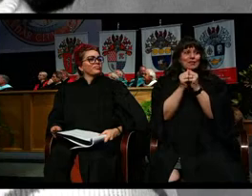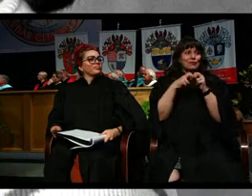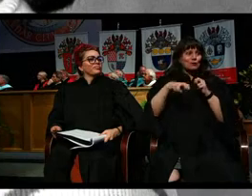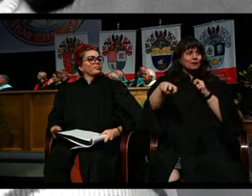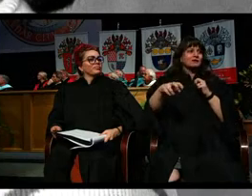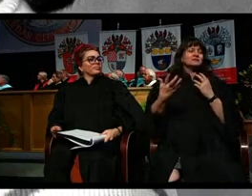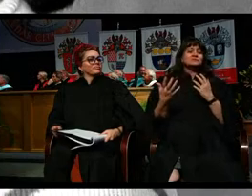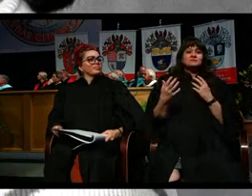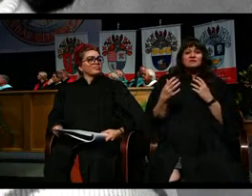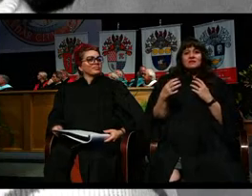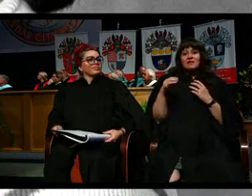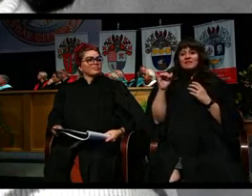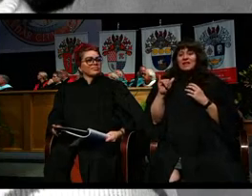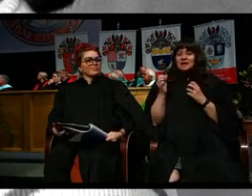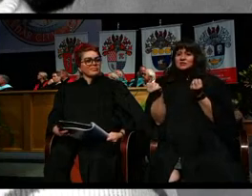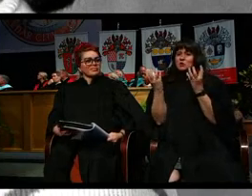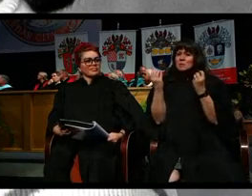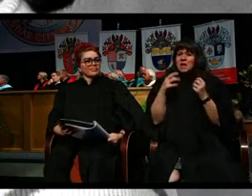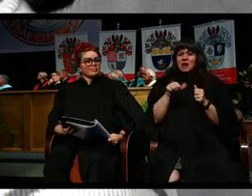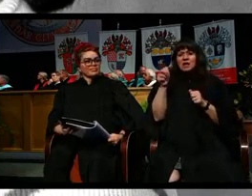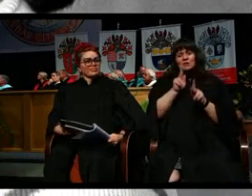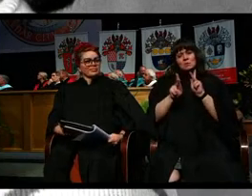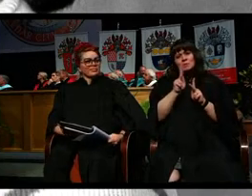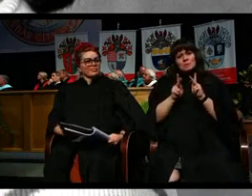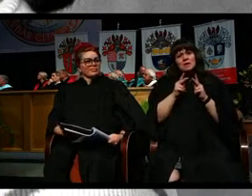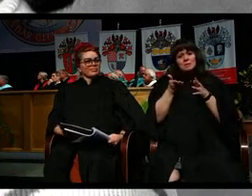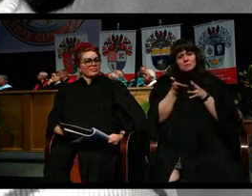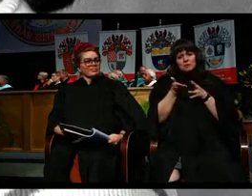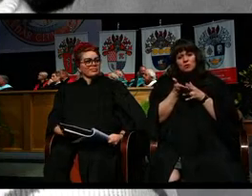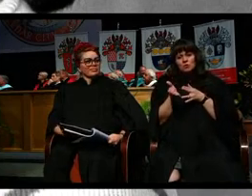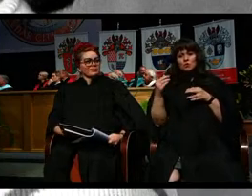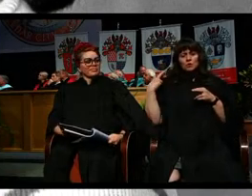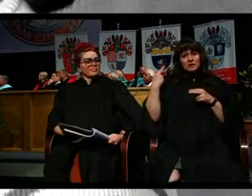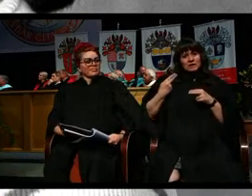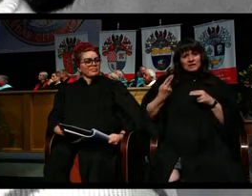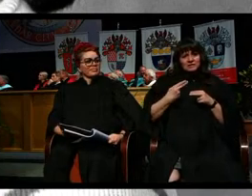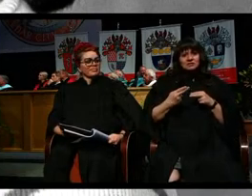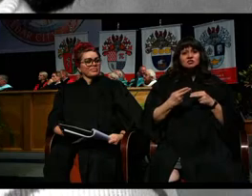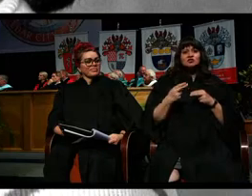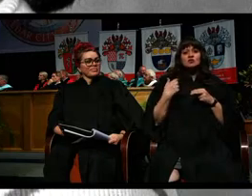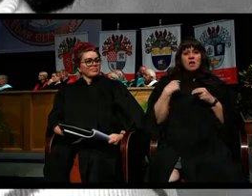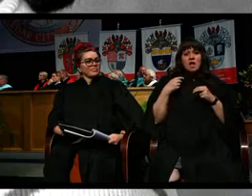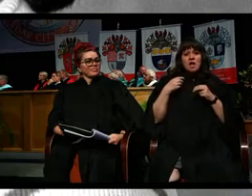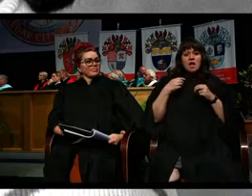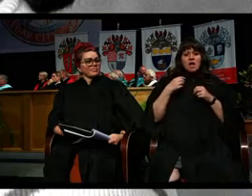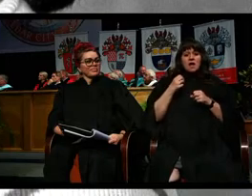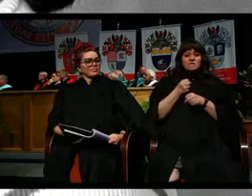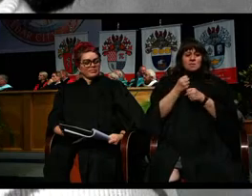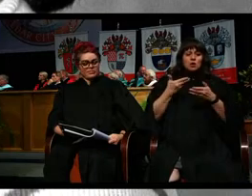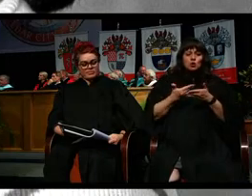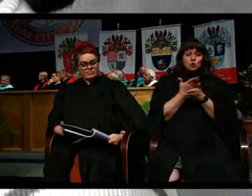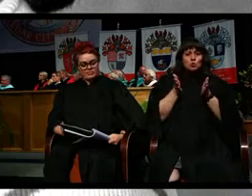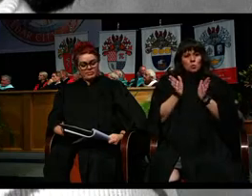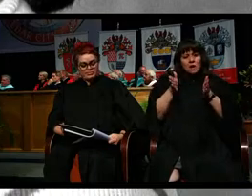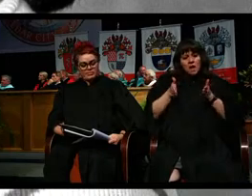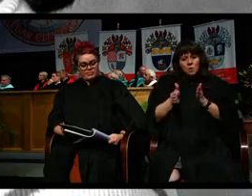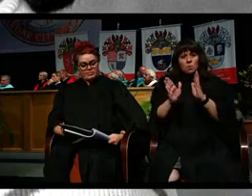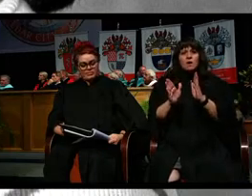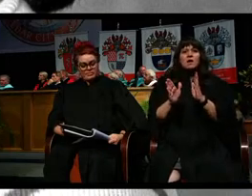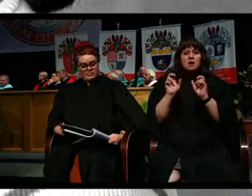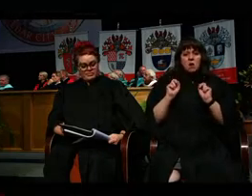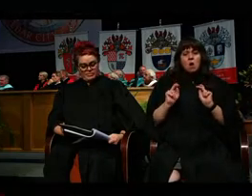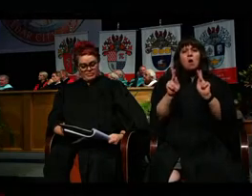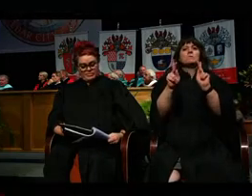so many other people throughout our history have blazed paths of opportunity and progress for all of us. We truly